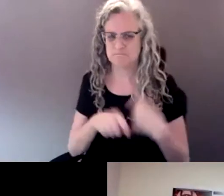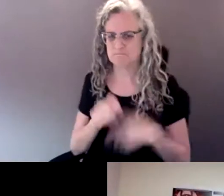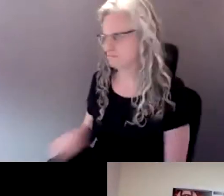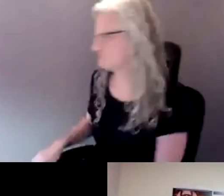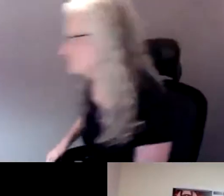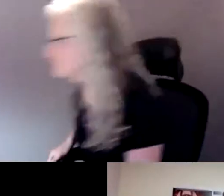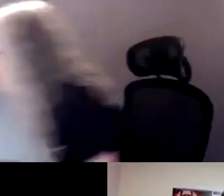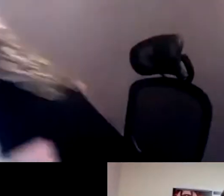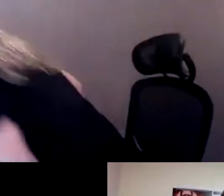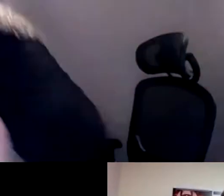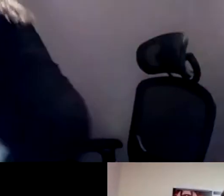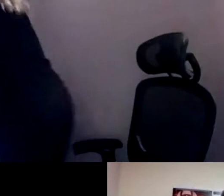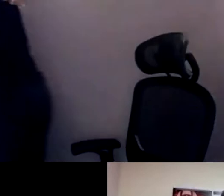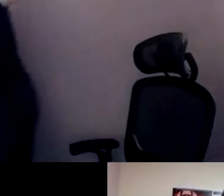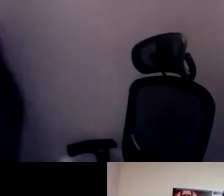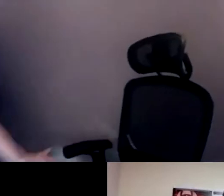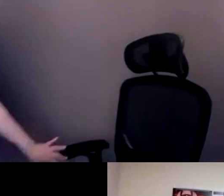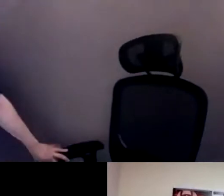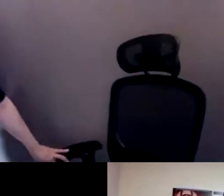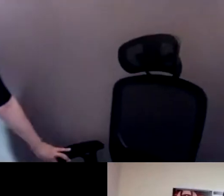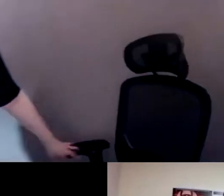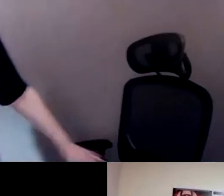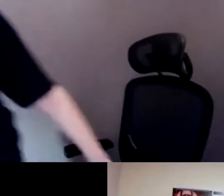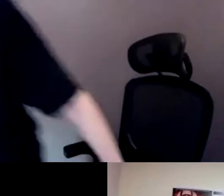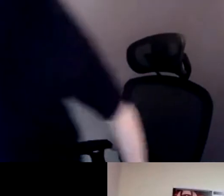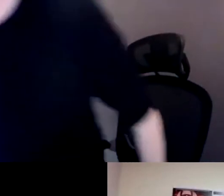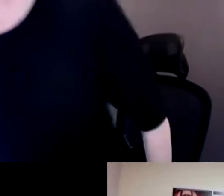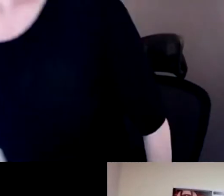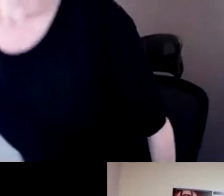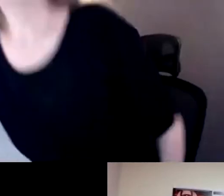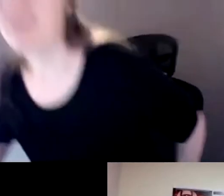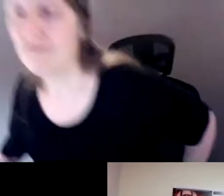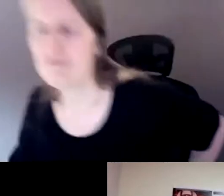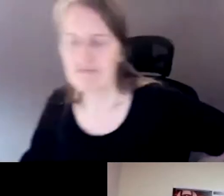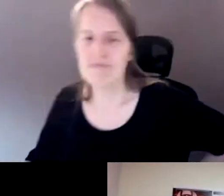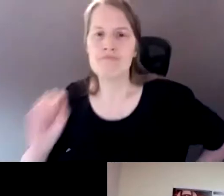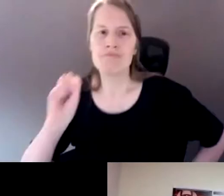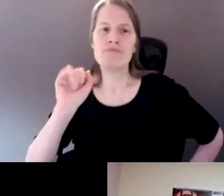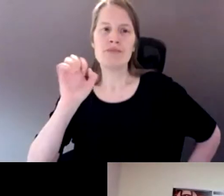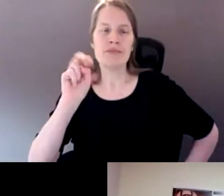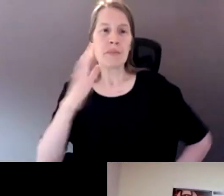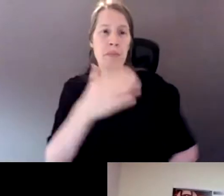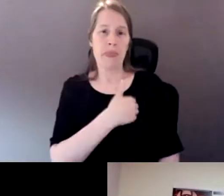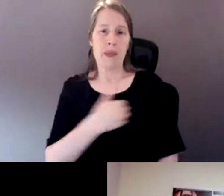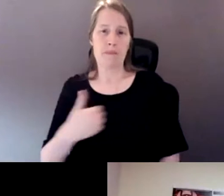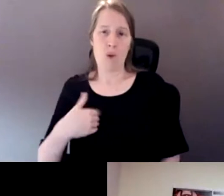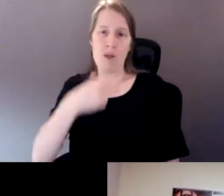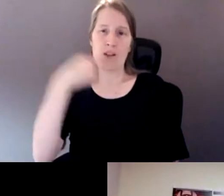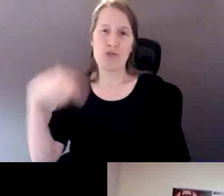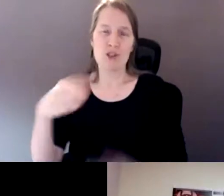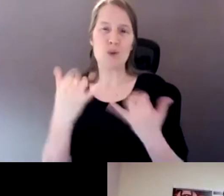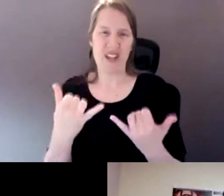Yeah, and in Poland and Russia today, that would be another excellent example of where those critiques